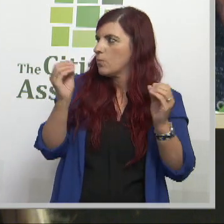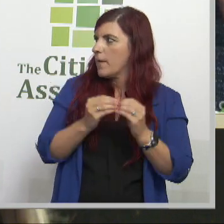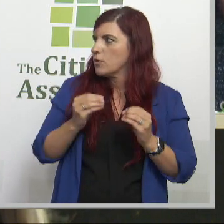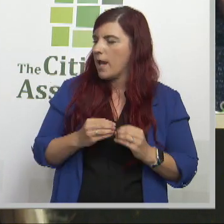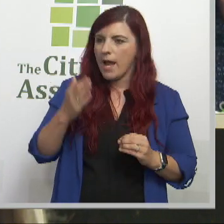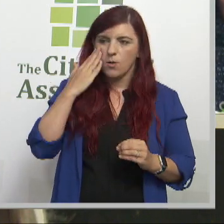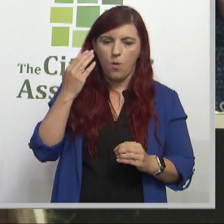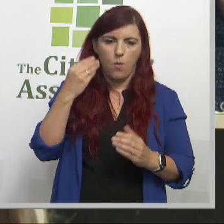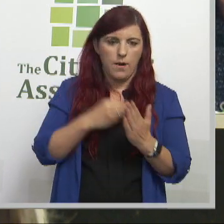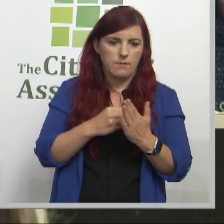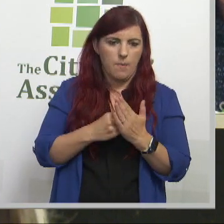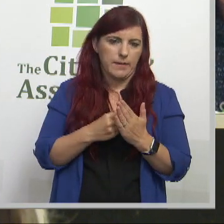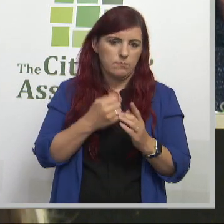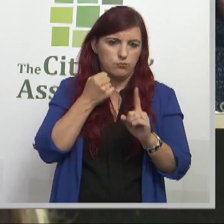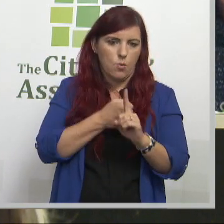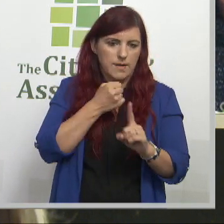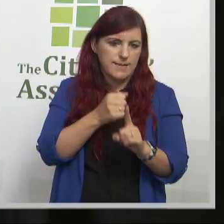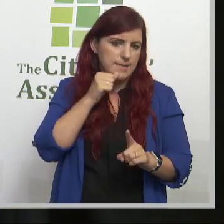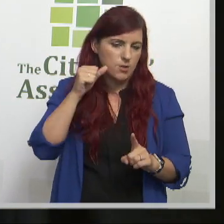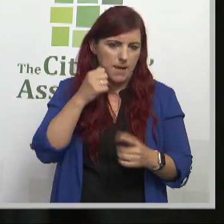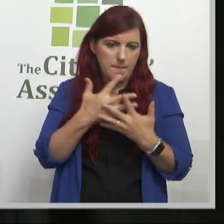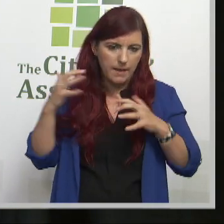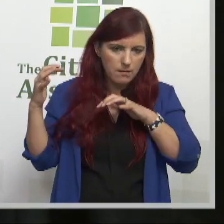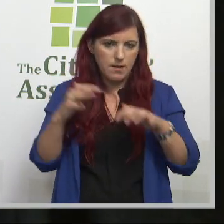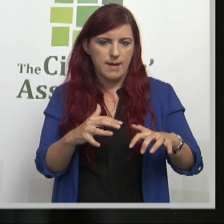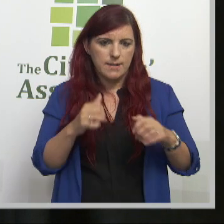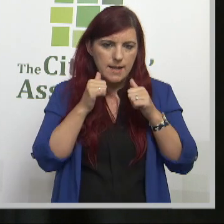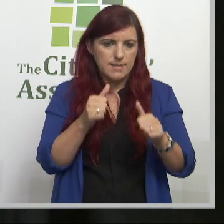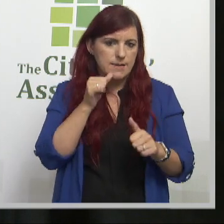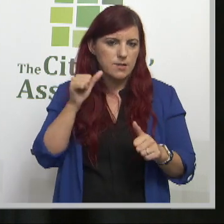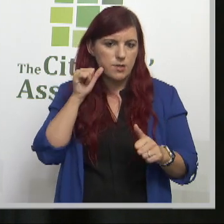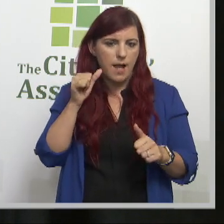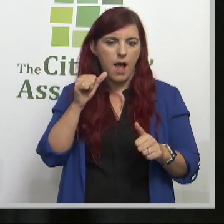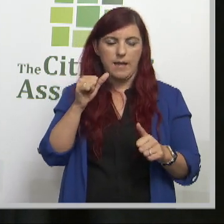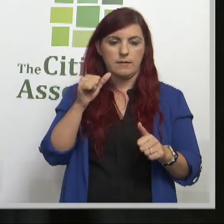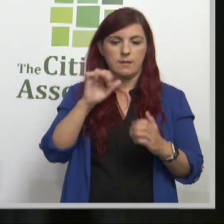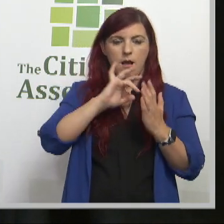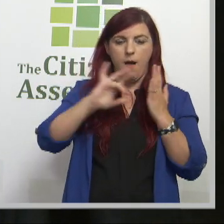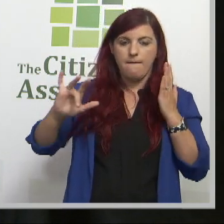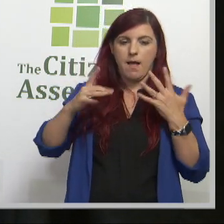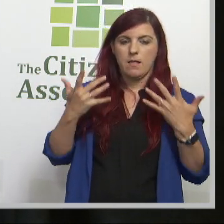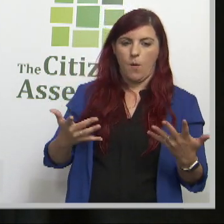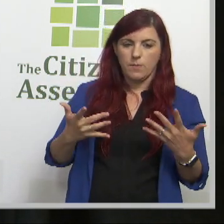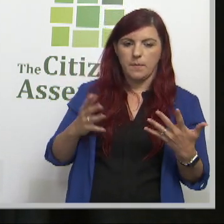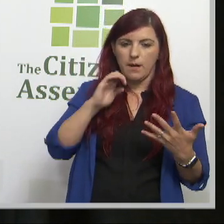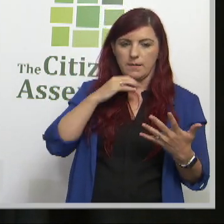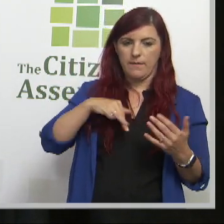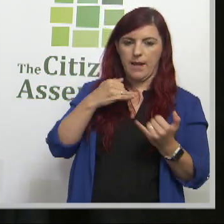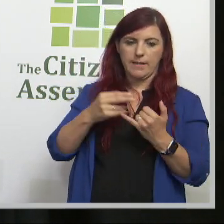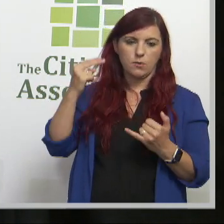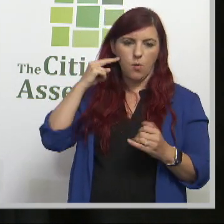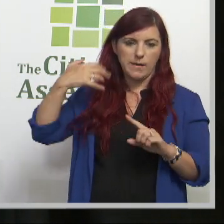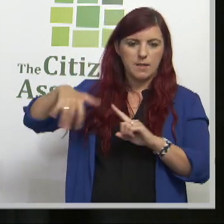yesterday, massively attended, and of course it's the hot topic. I chose to leave it out because I kind of see this as noise in the background,